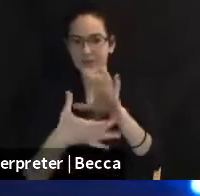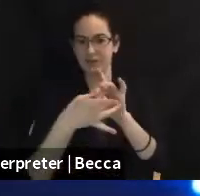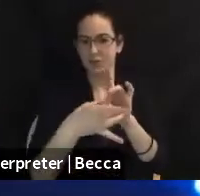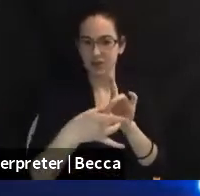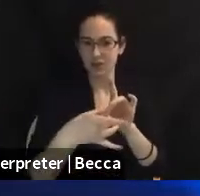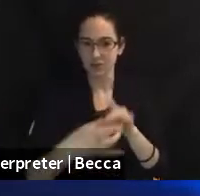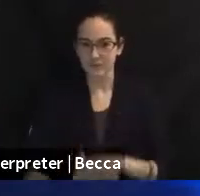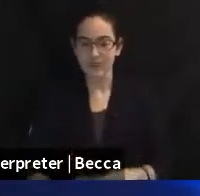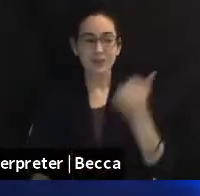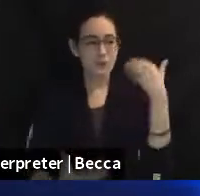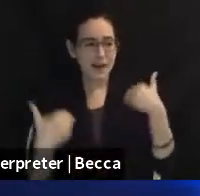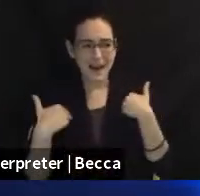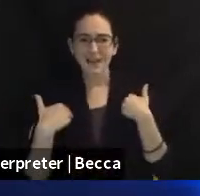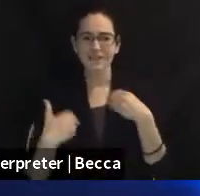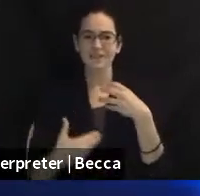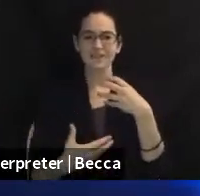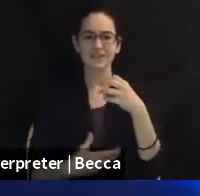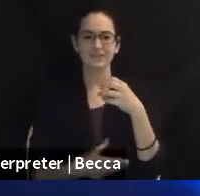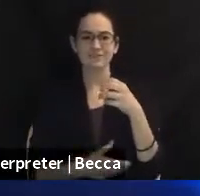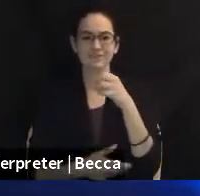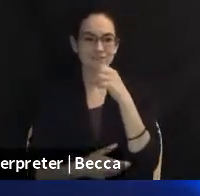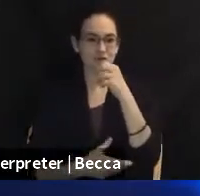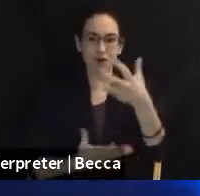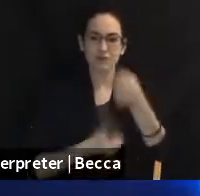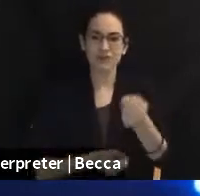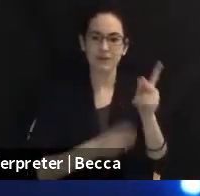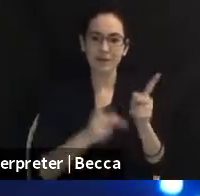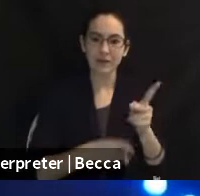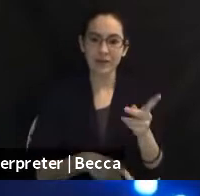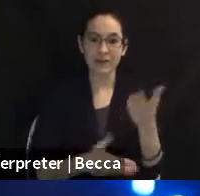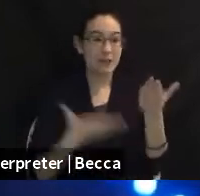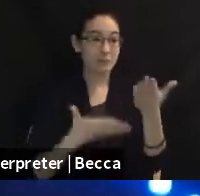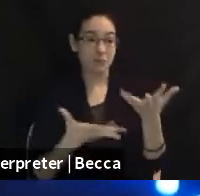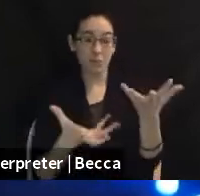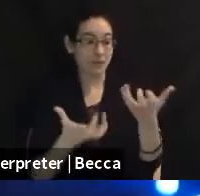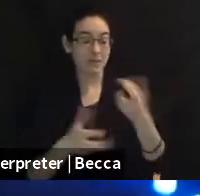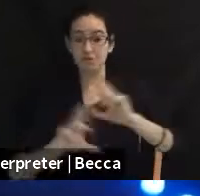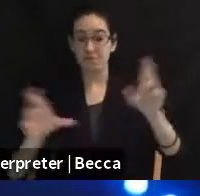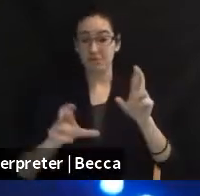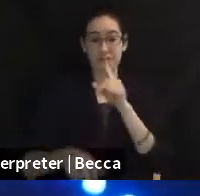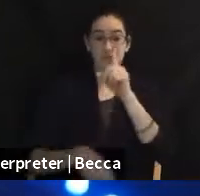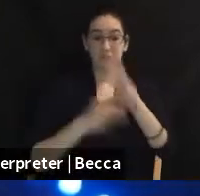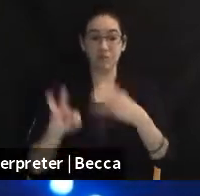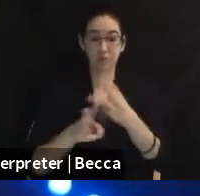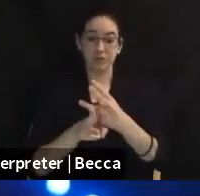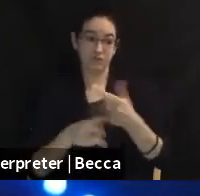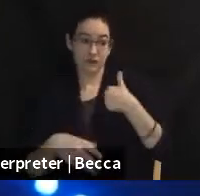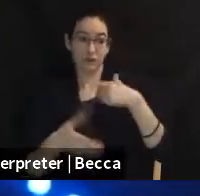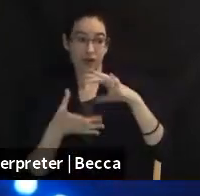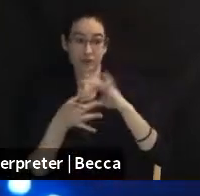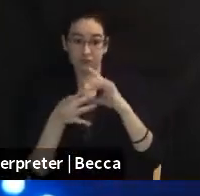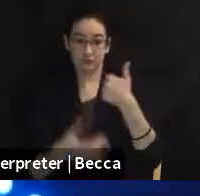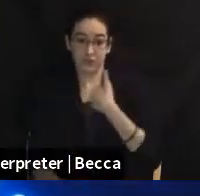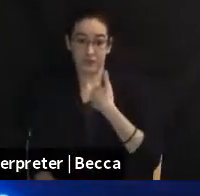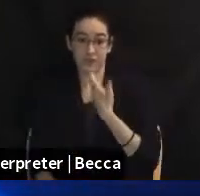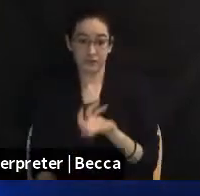have mistrust. And maybe that's because we wanted them to be ready for the real world. At least that's my excuse I tell myself. I